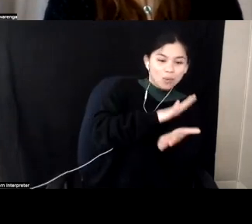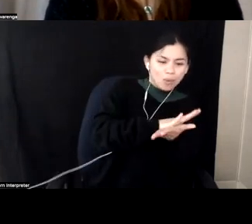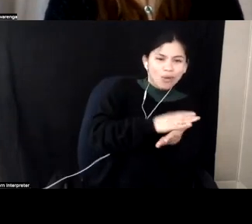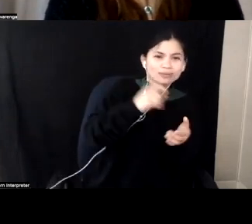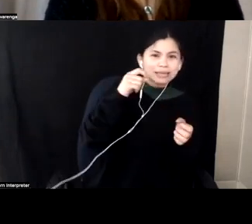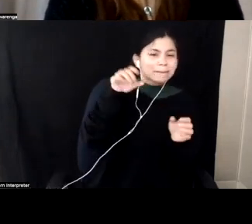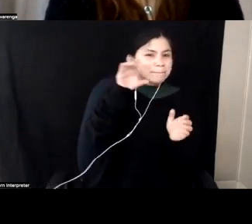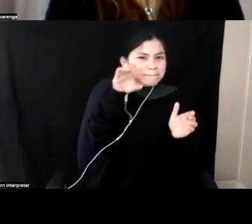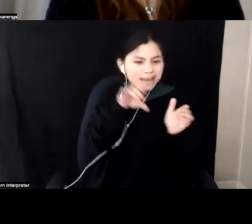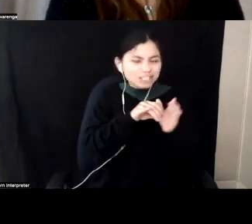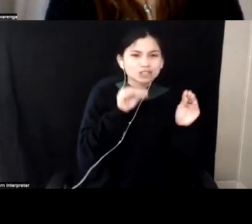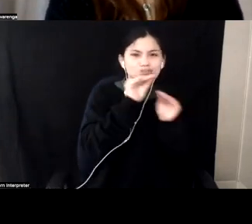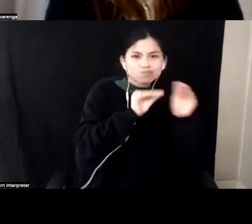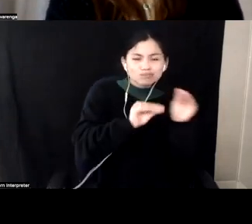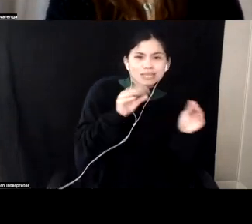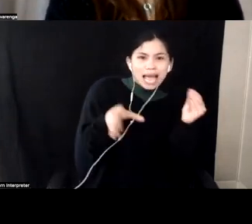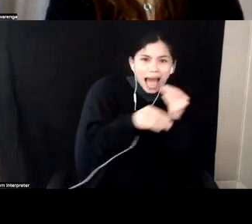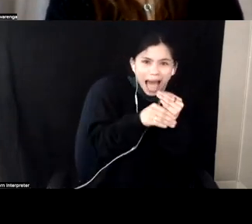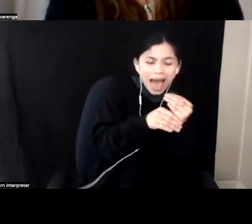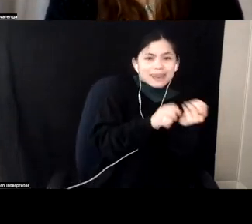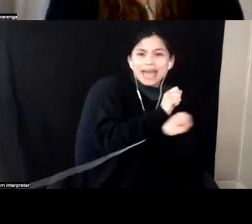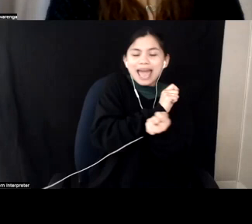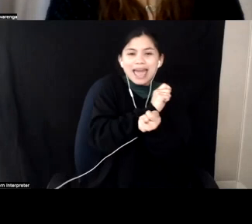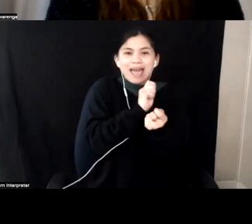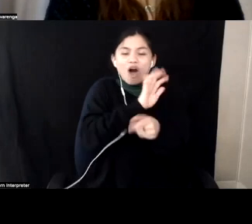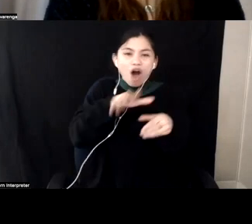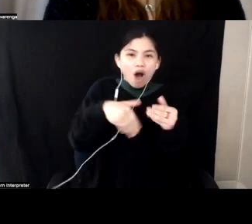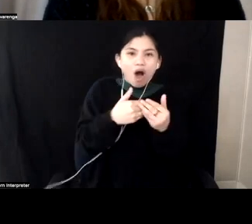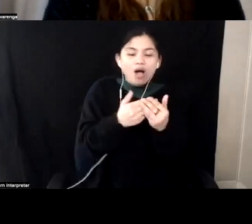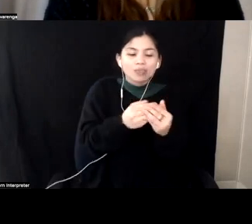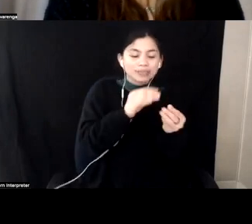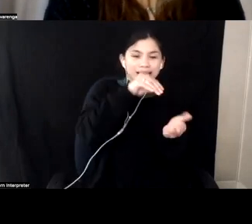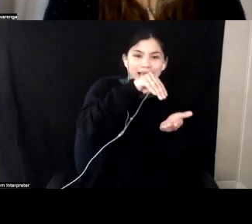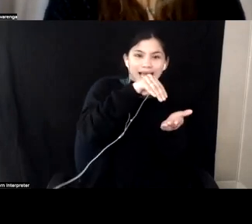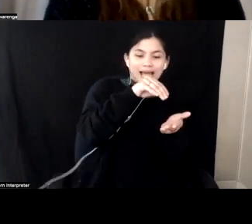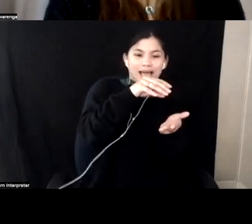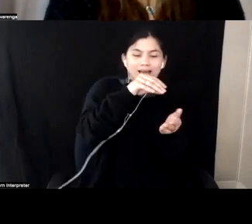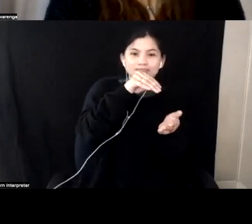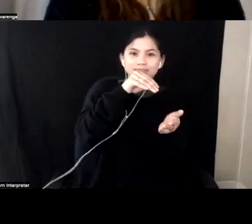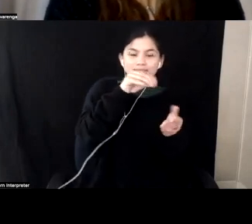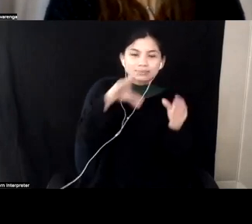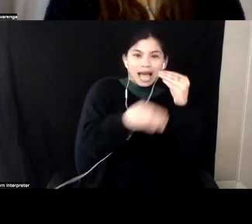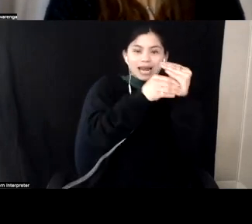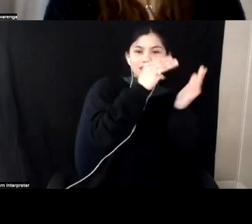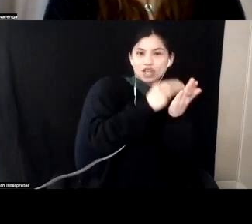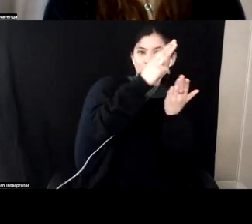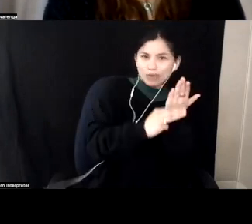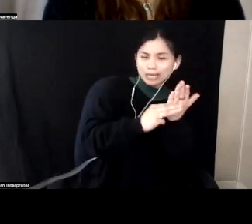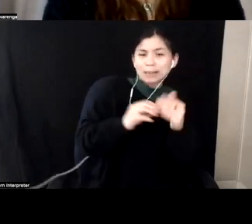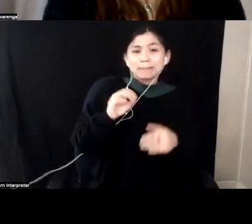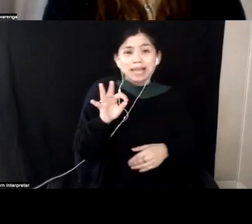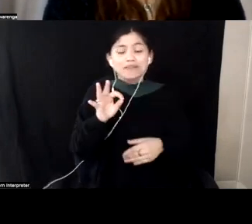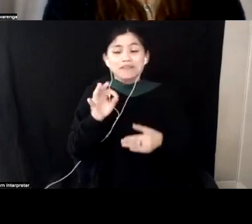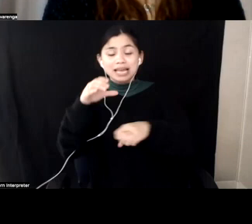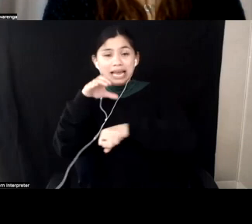put in go into the core curriculum. So if it's, you know, within English,